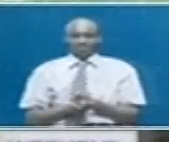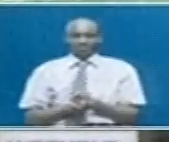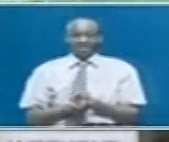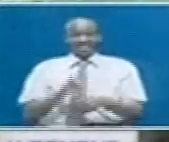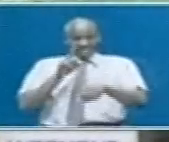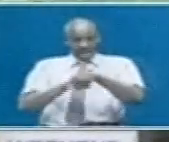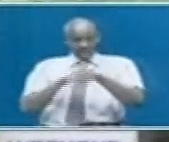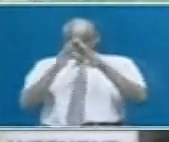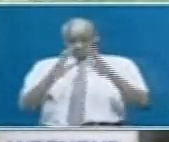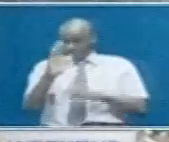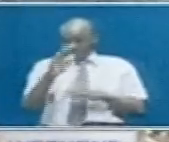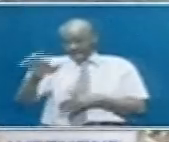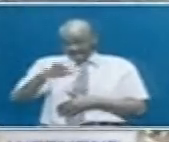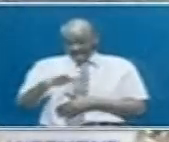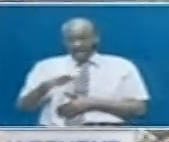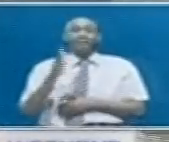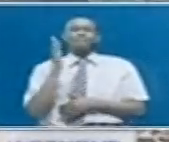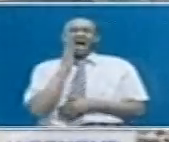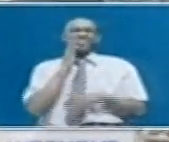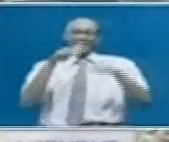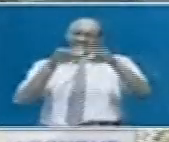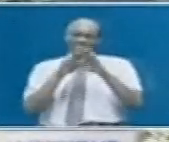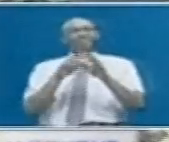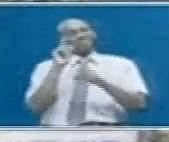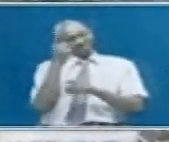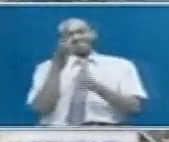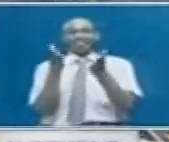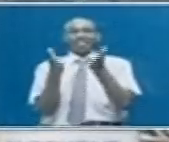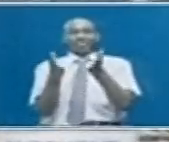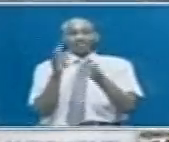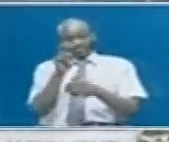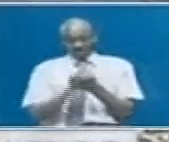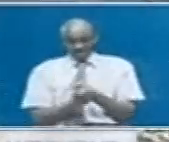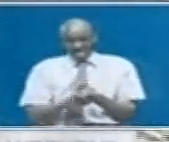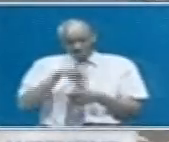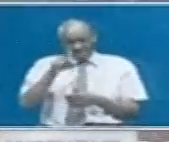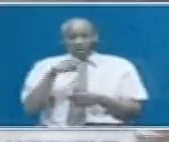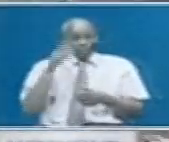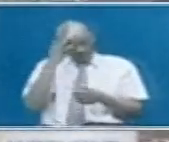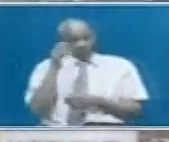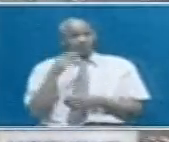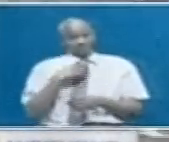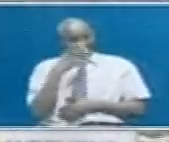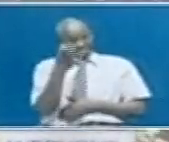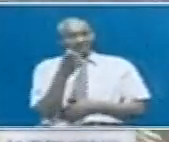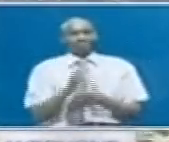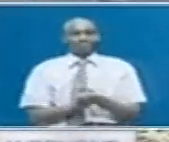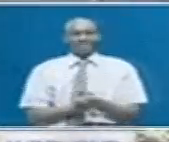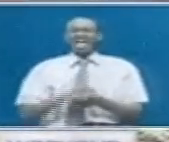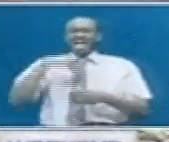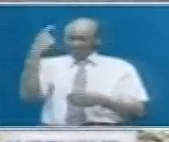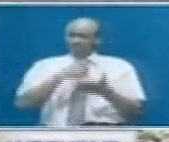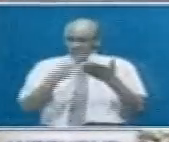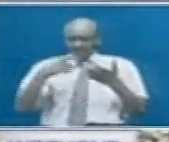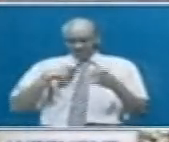Once in his compound, his mother's grave is what we encounter first, the very reason for our visit. Every week, he weeds